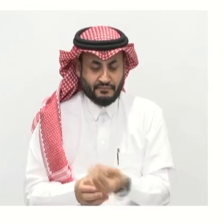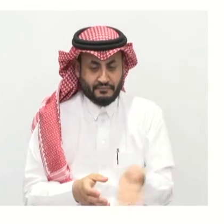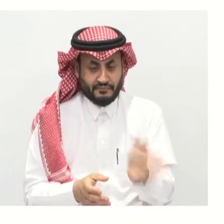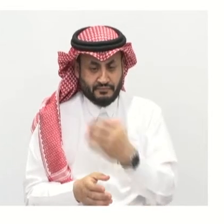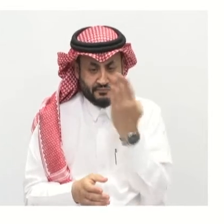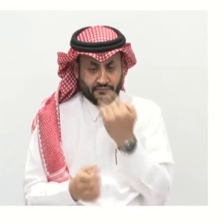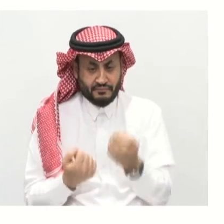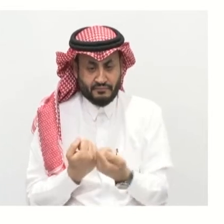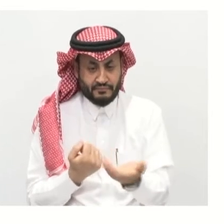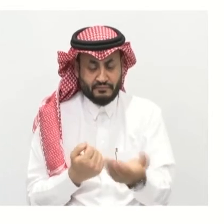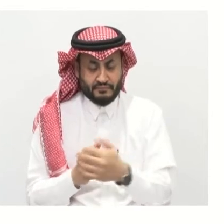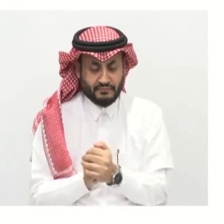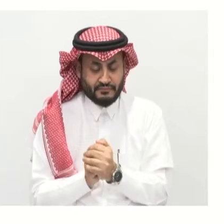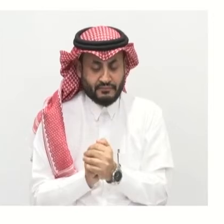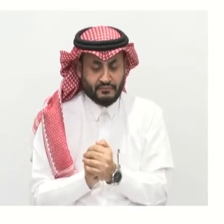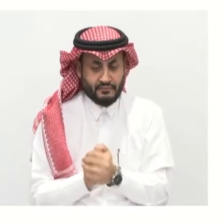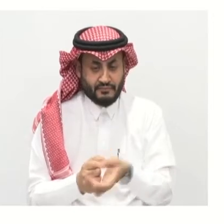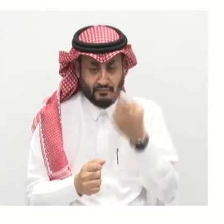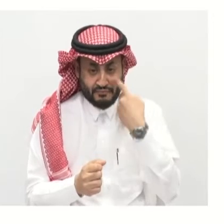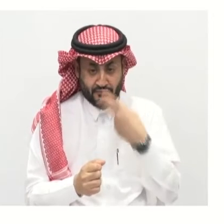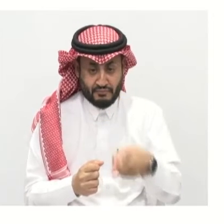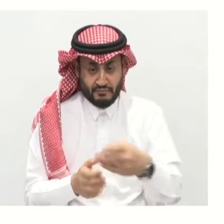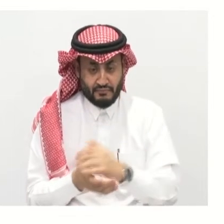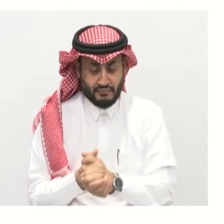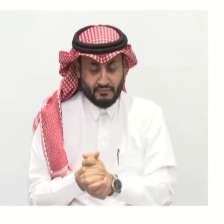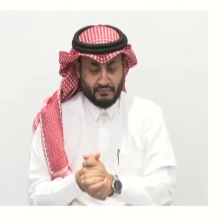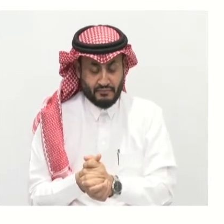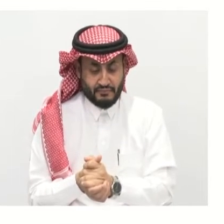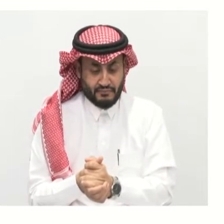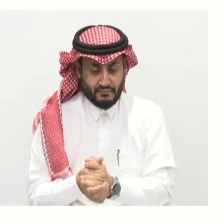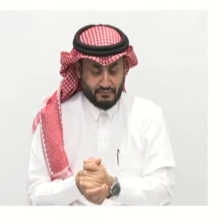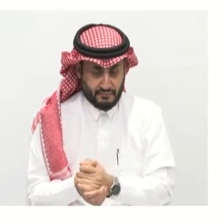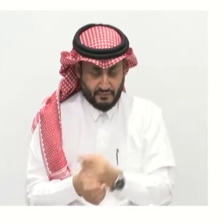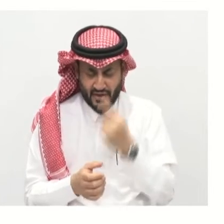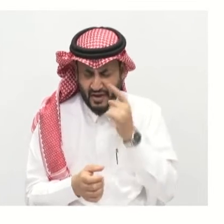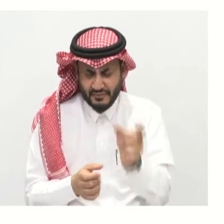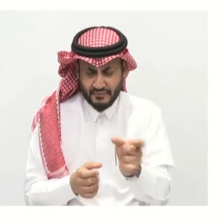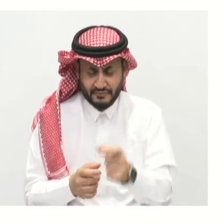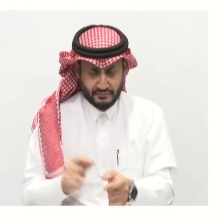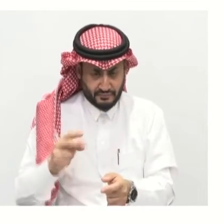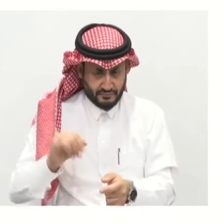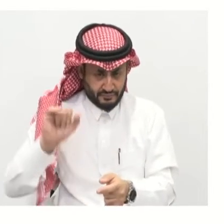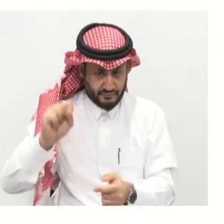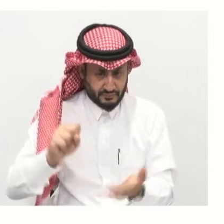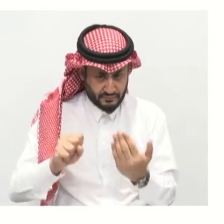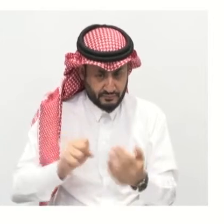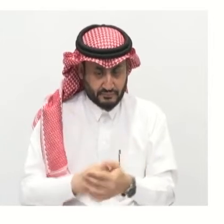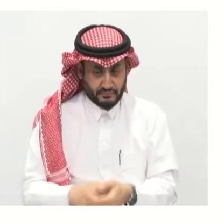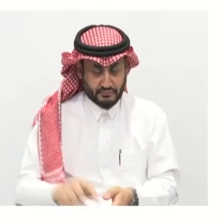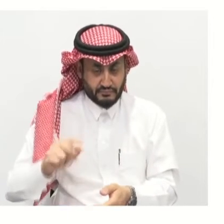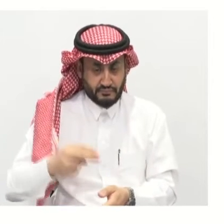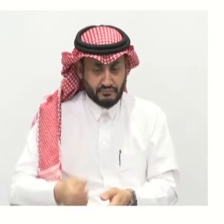read this together. Please look at the picture. We will see another picture. Notice the words this, that, these,